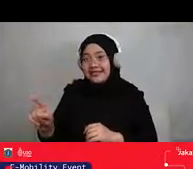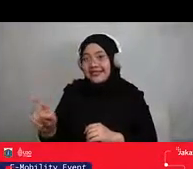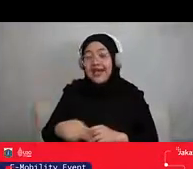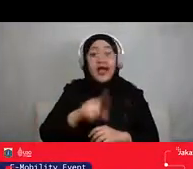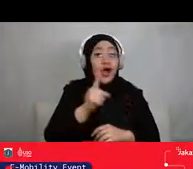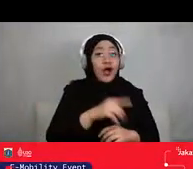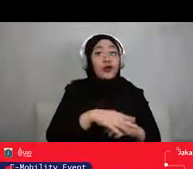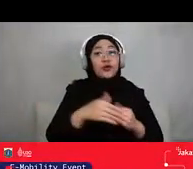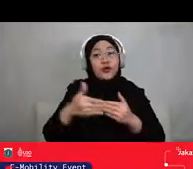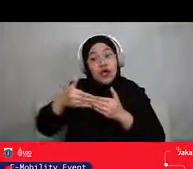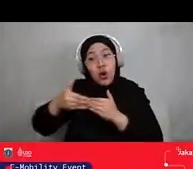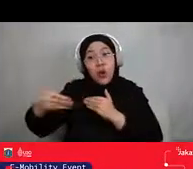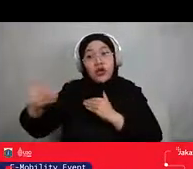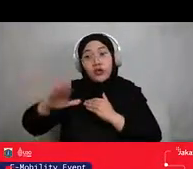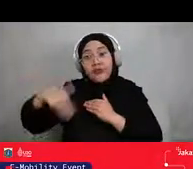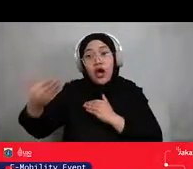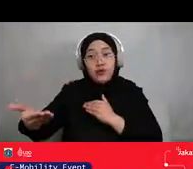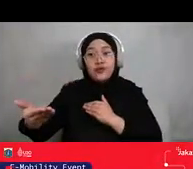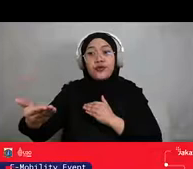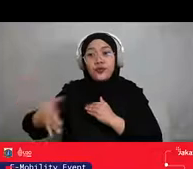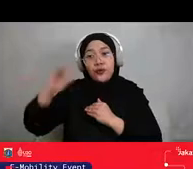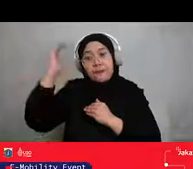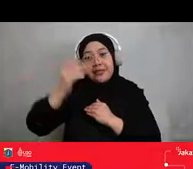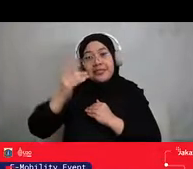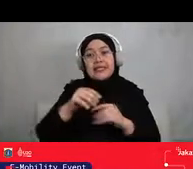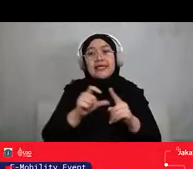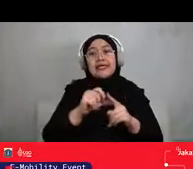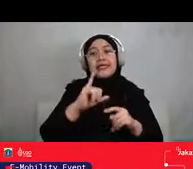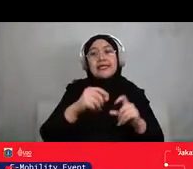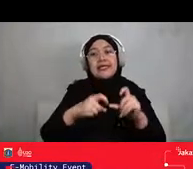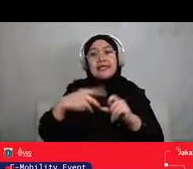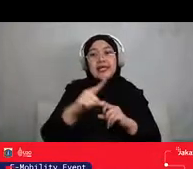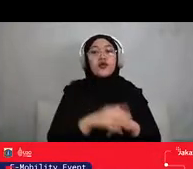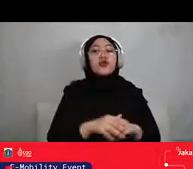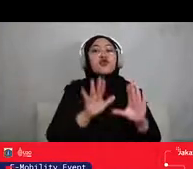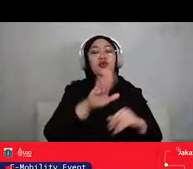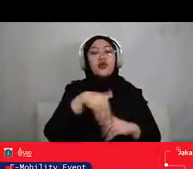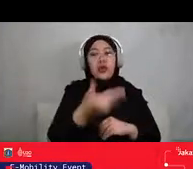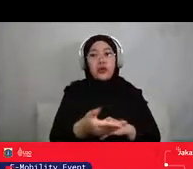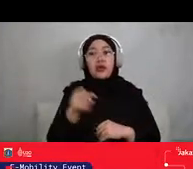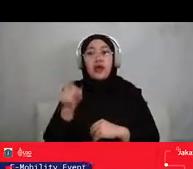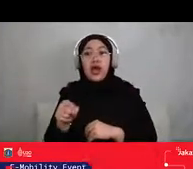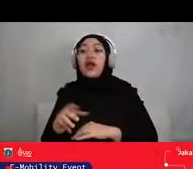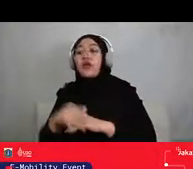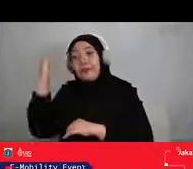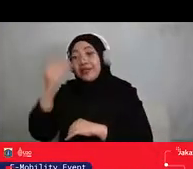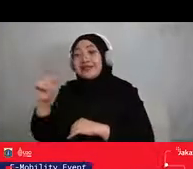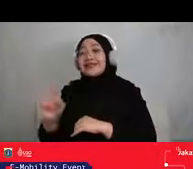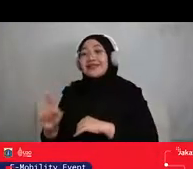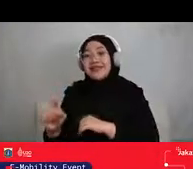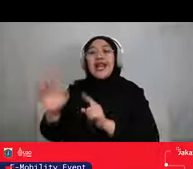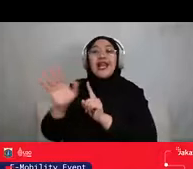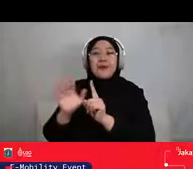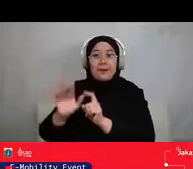think diesel buses last about 10 years, but electric buses can last up to 15 years. So therefore, the loan term for diesel buses